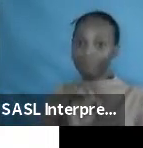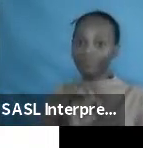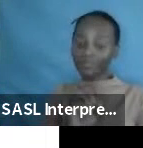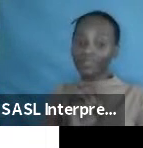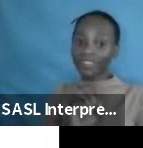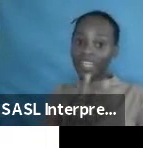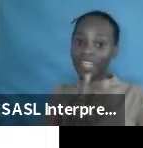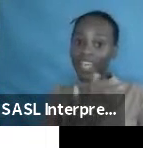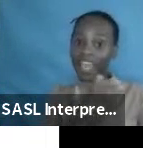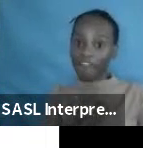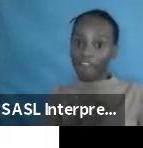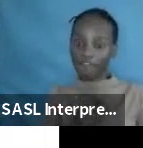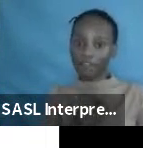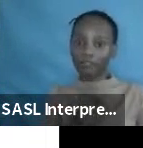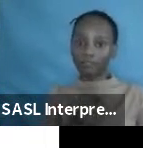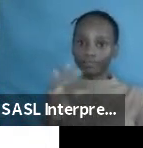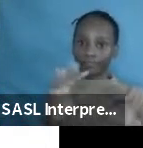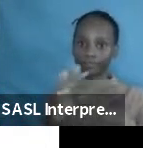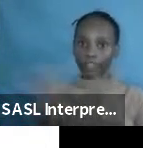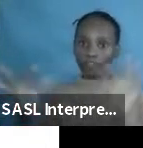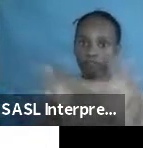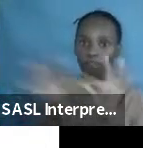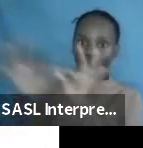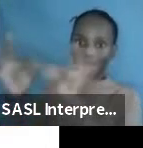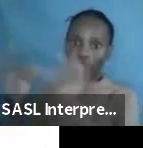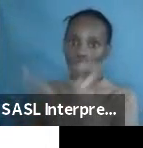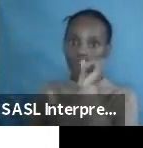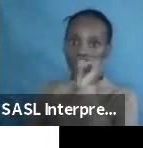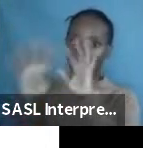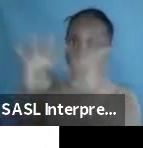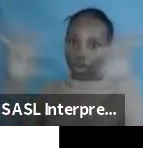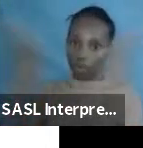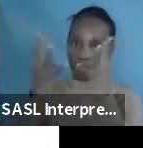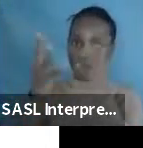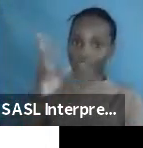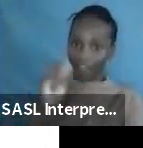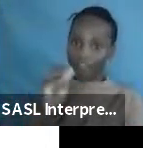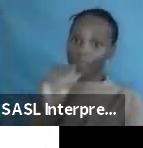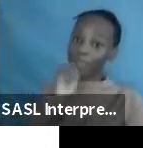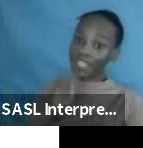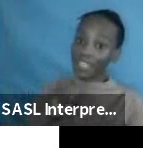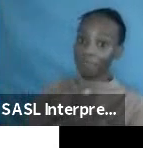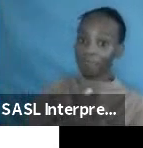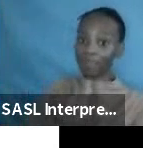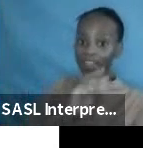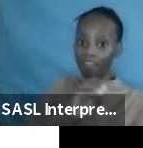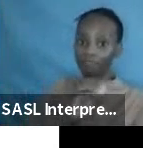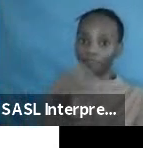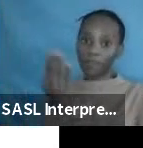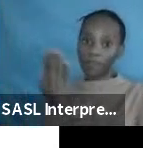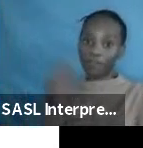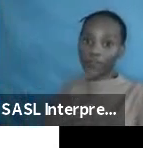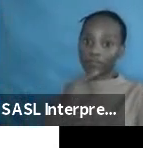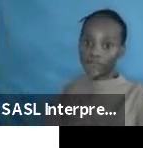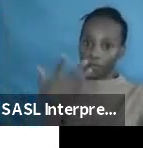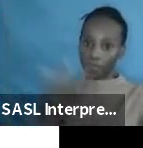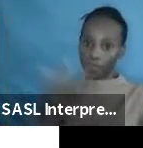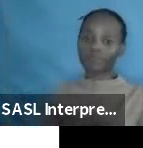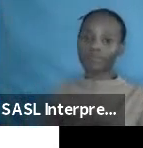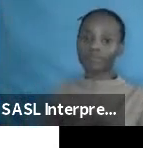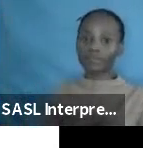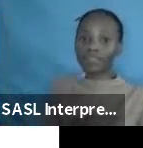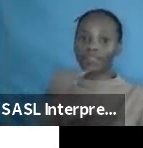community, and it is directly impacted by the scourge. That is why earlier on I indicated that illicit trade is